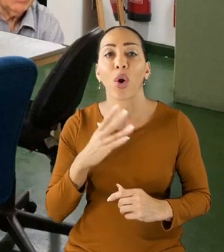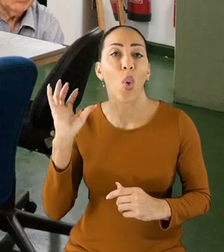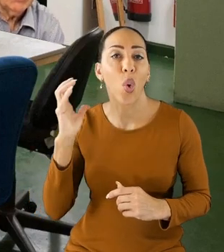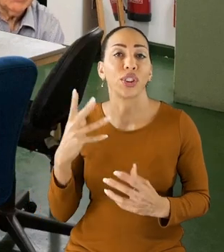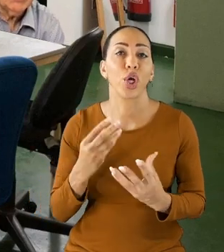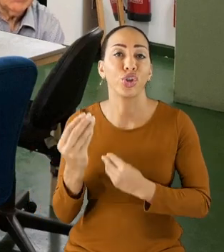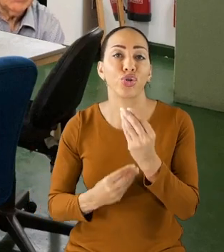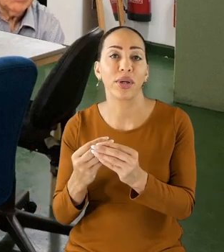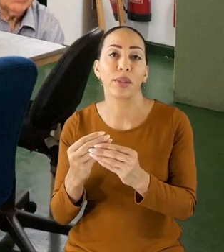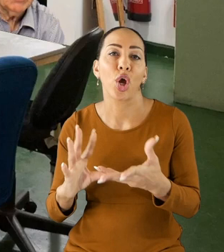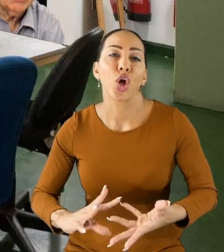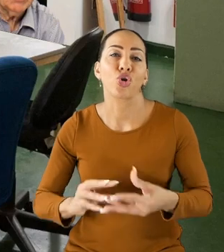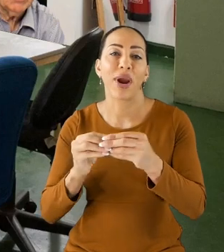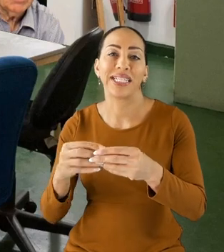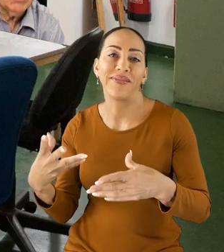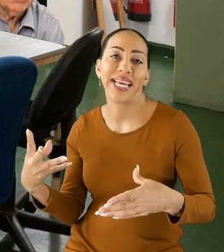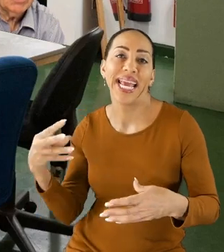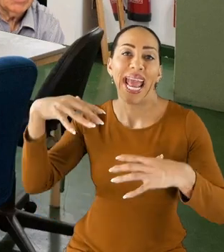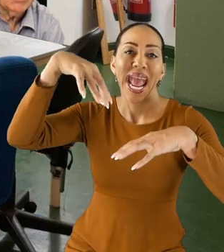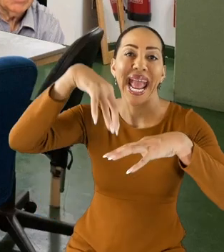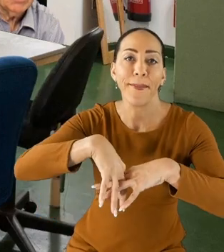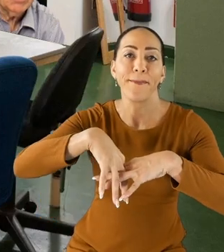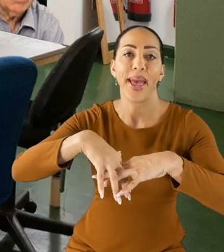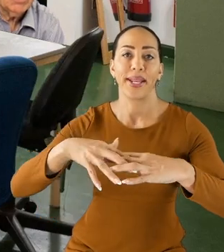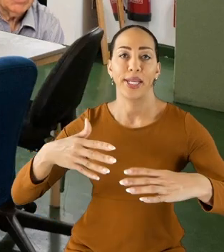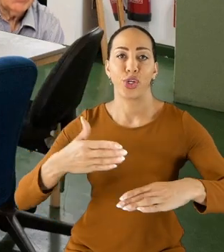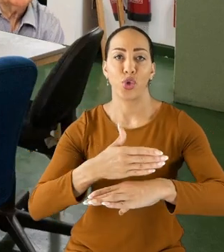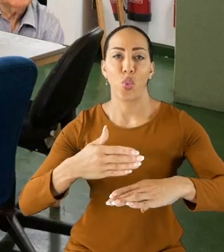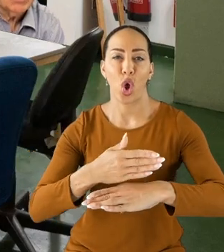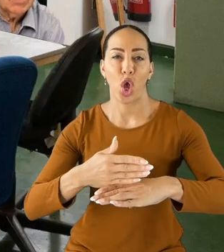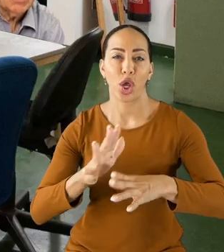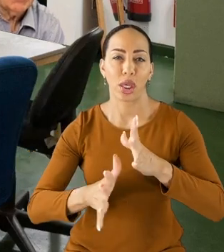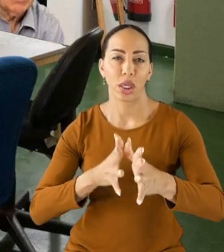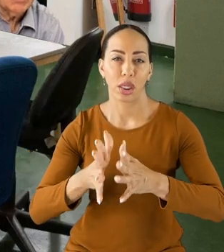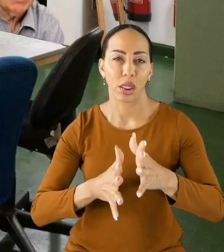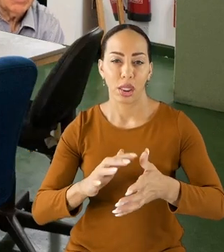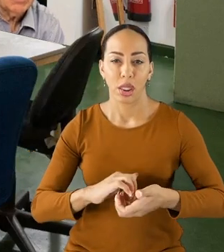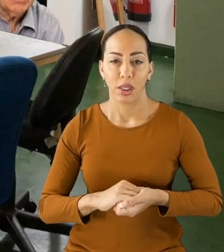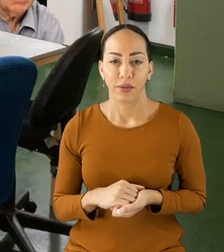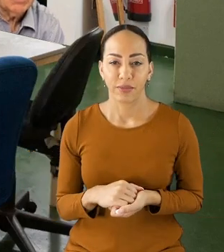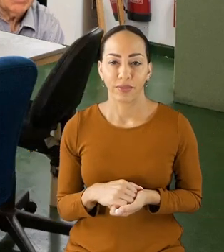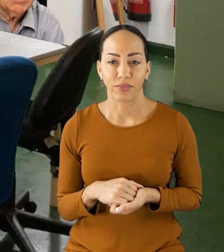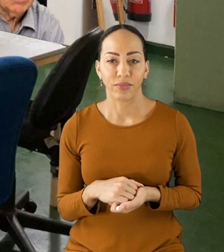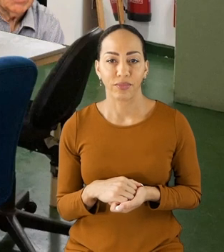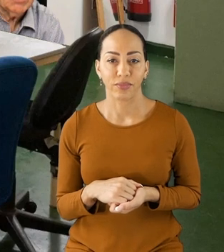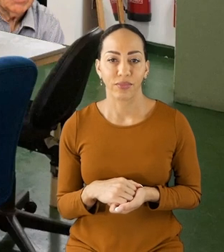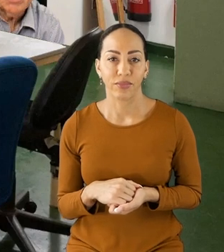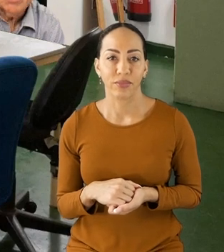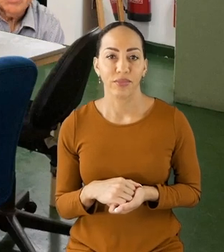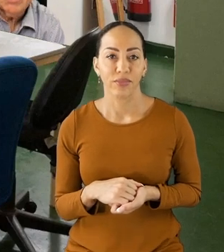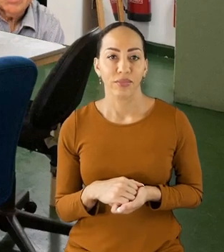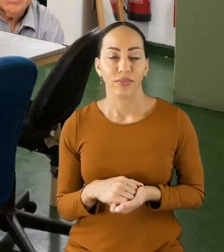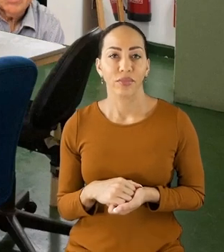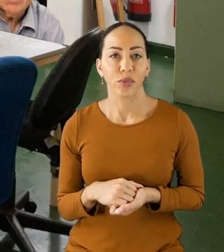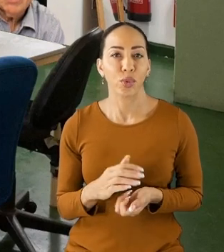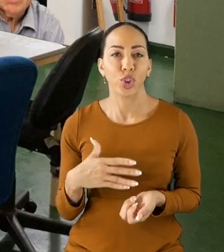embedded within the script and the soundtrack and the approach to the work, so that it doesn't, also that thus far for us, it